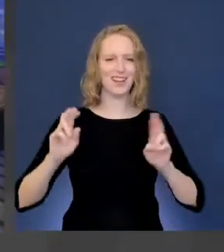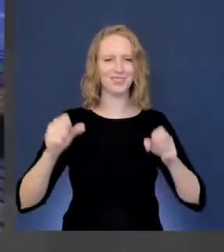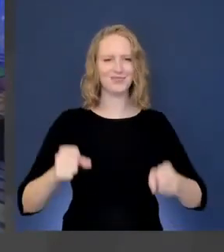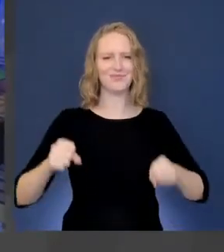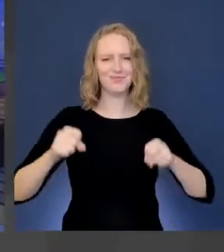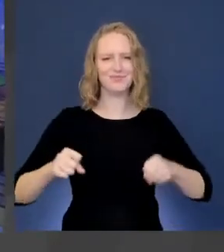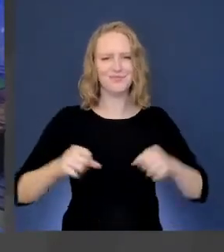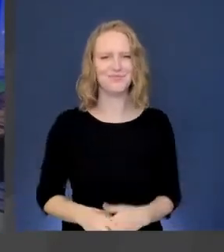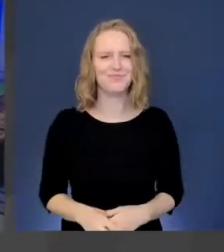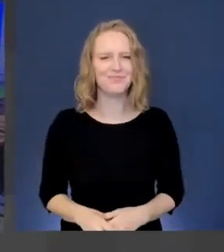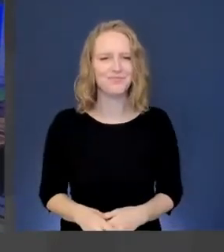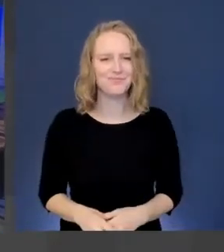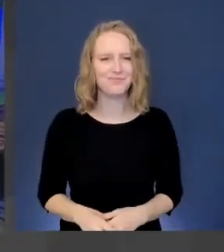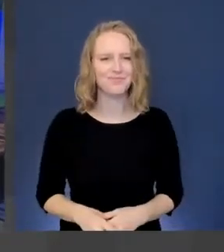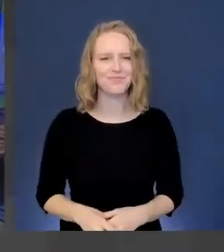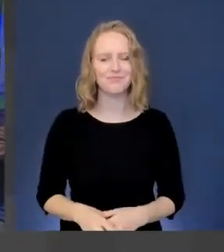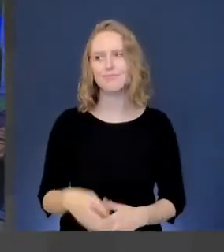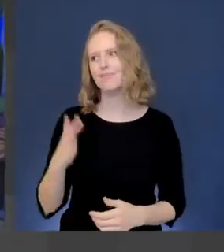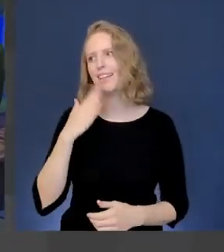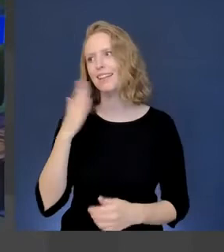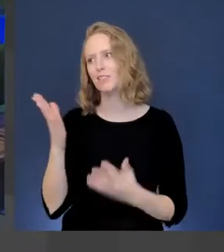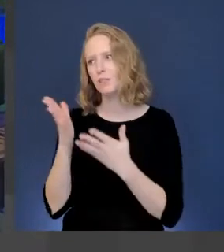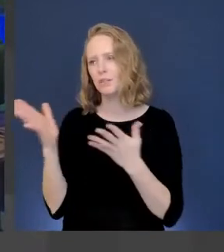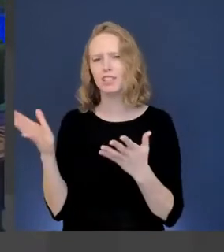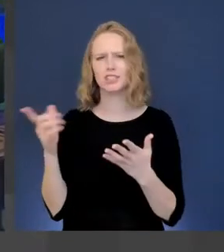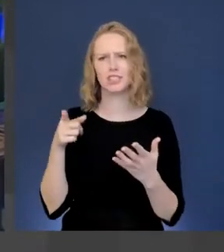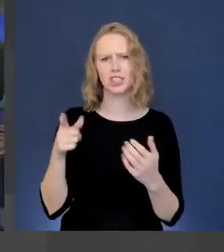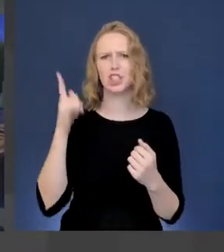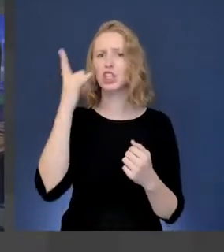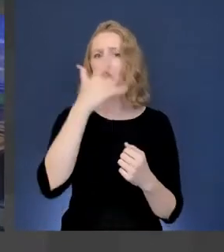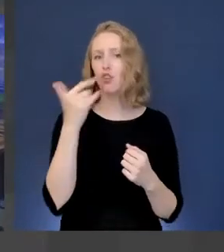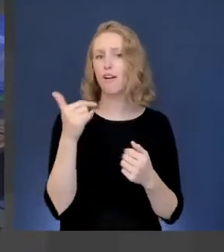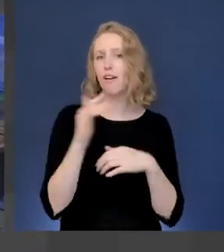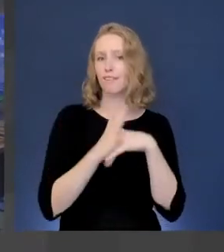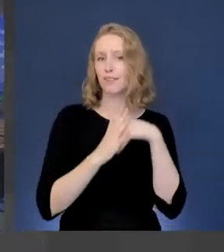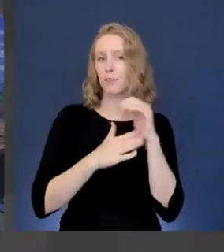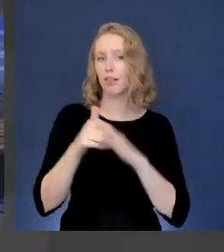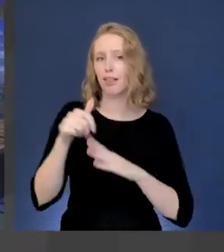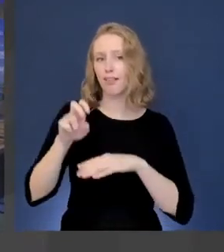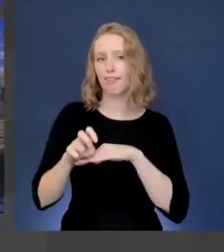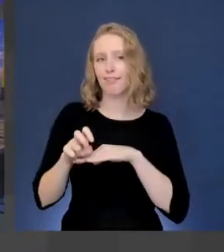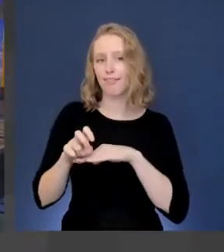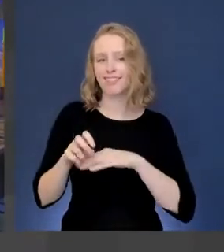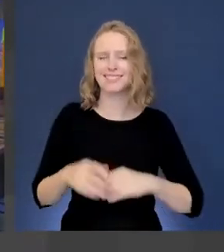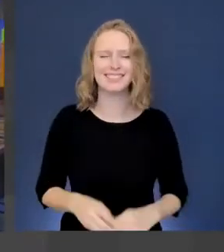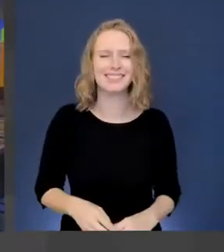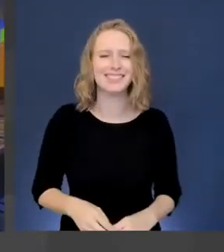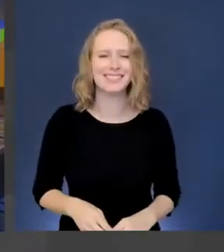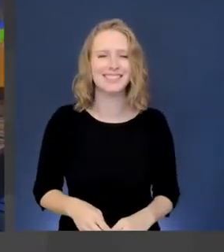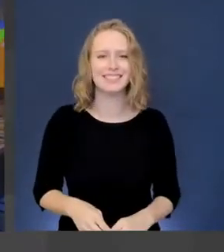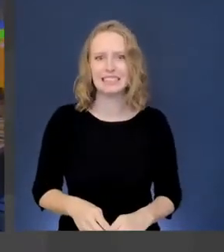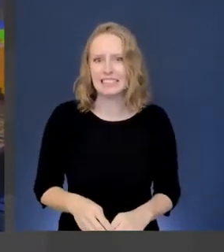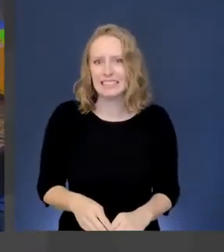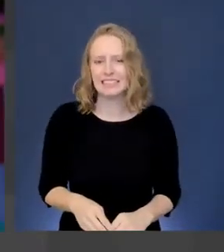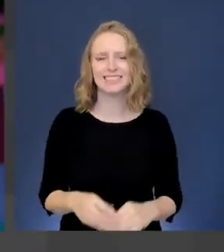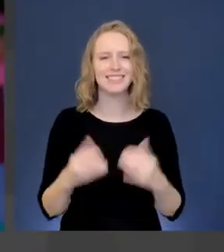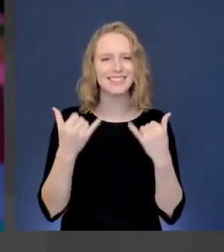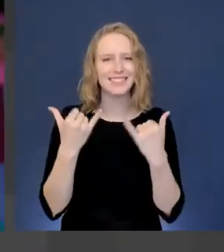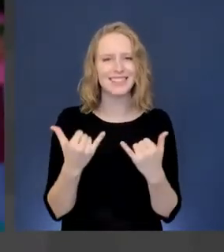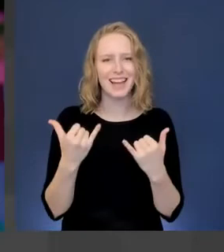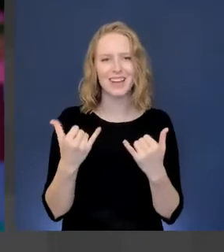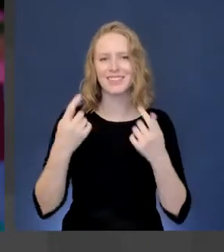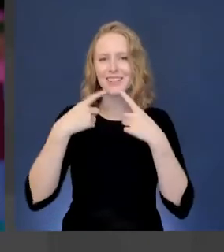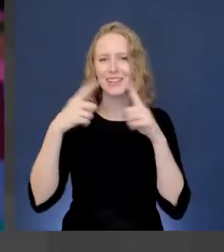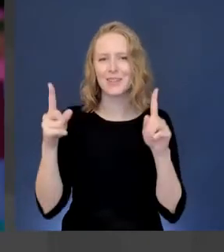Here you go. Thank you so much. That looked really comfortable. Mhm. Okay, but now it's time to announce the